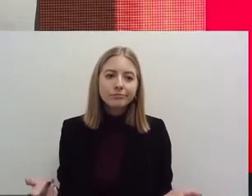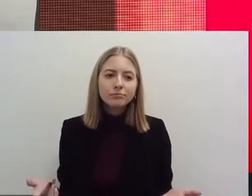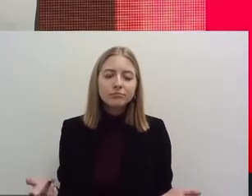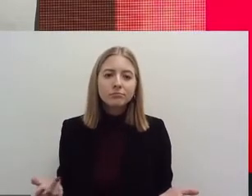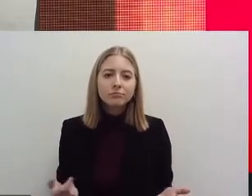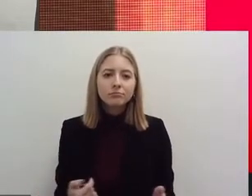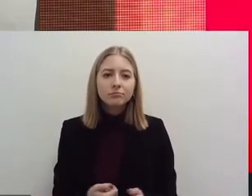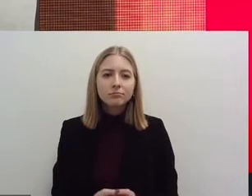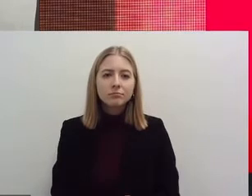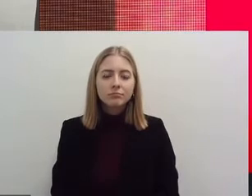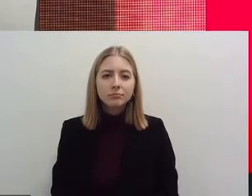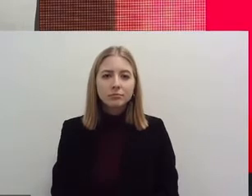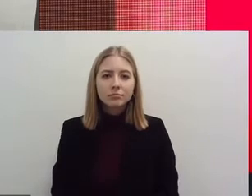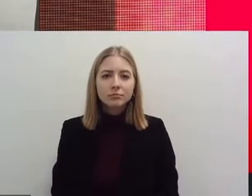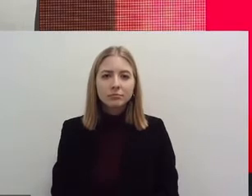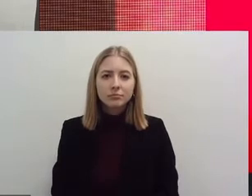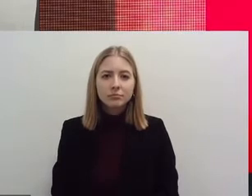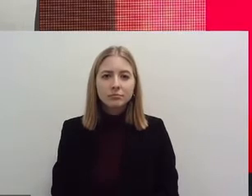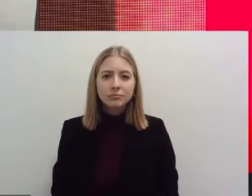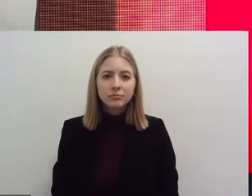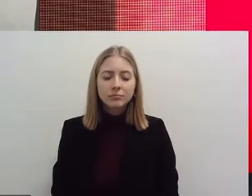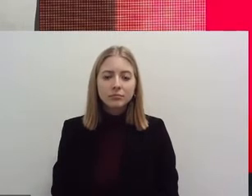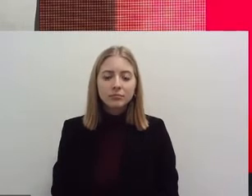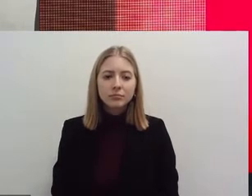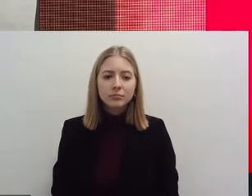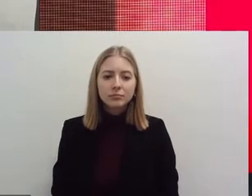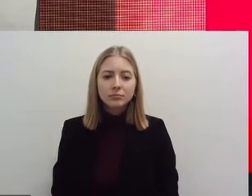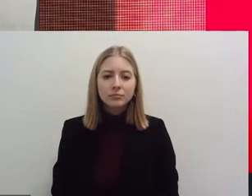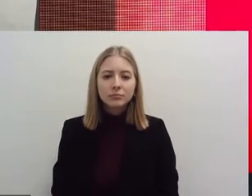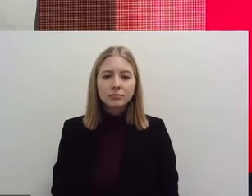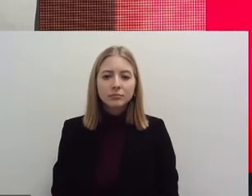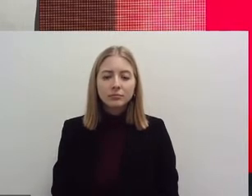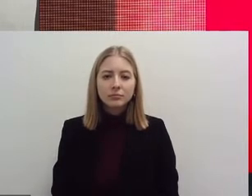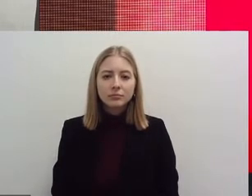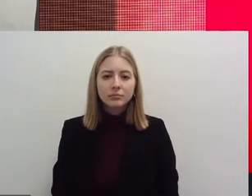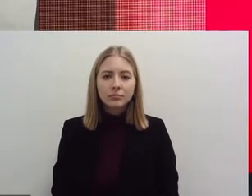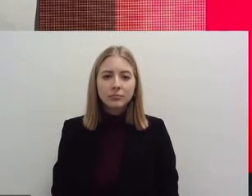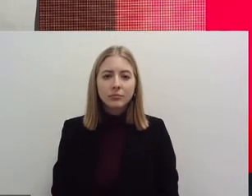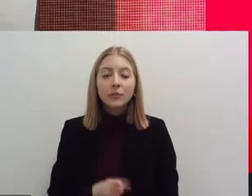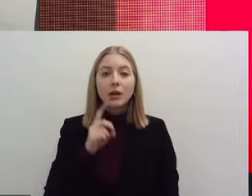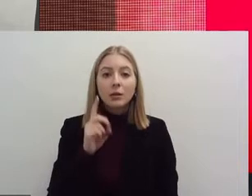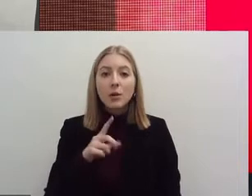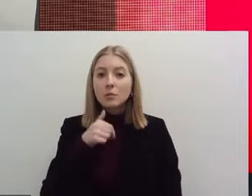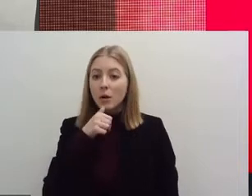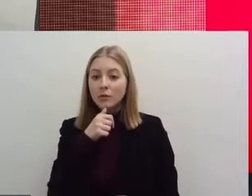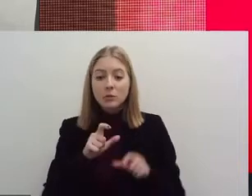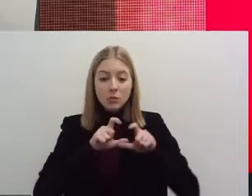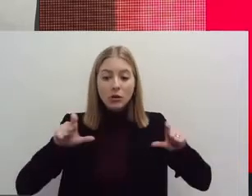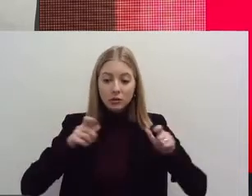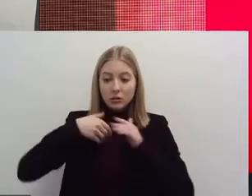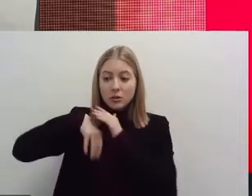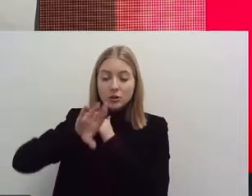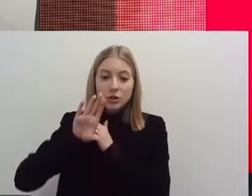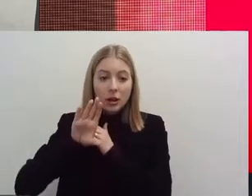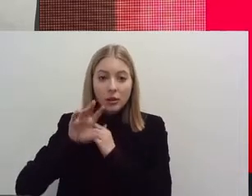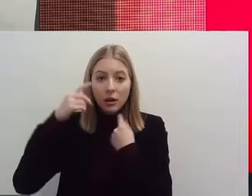many people outside of these areas can do this. And especially also in our countries, it's not that simple,